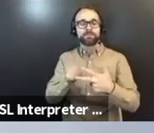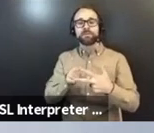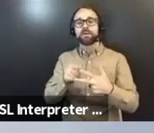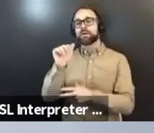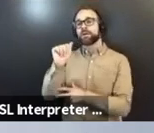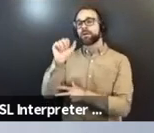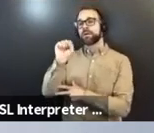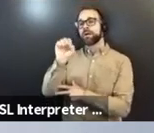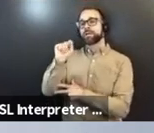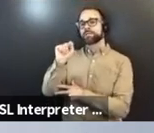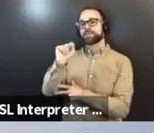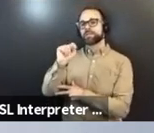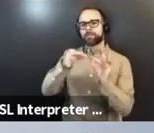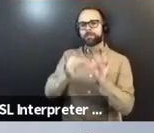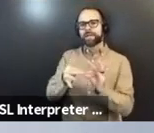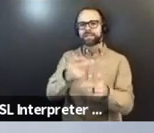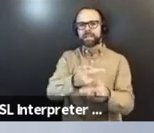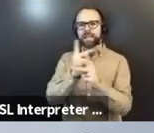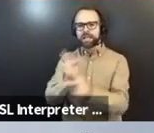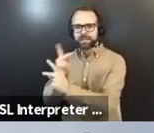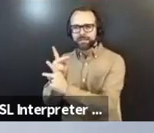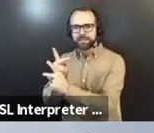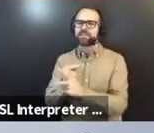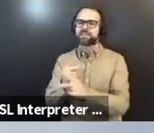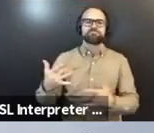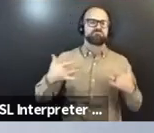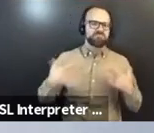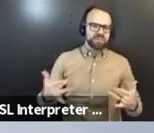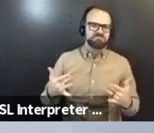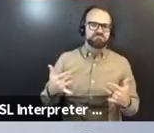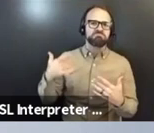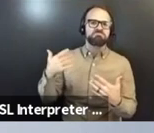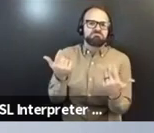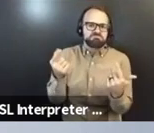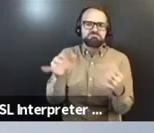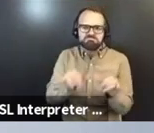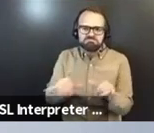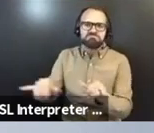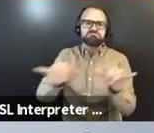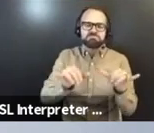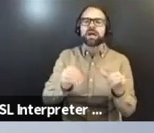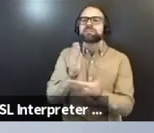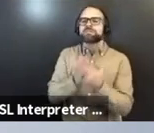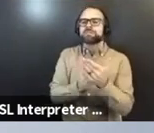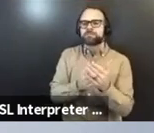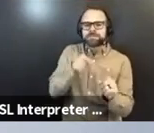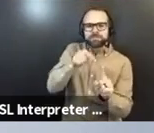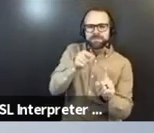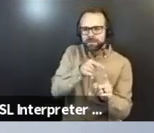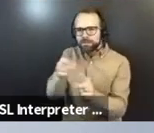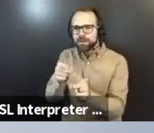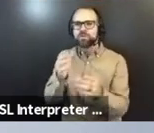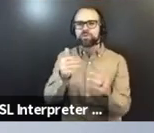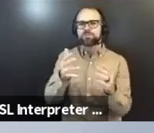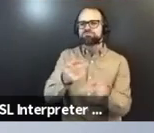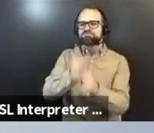asset-based lending solutions. A lot of it's traditional, but there are some niche areas where young companies can leverage which they may not have thought of